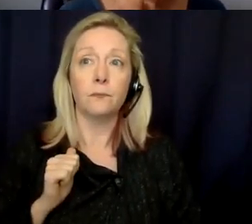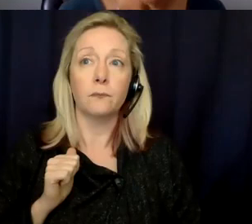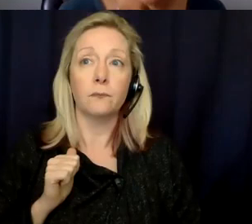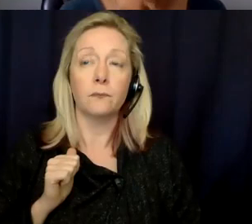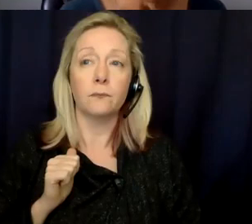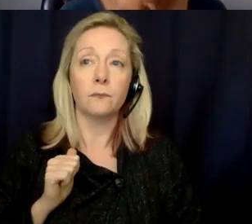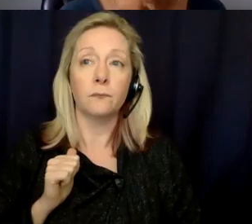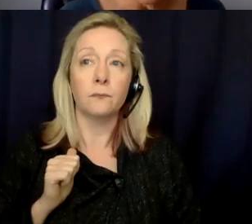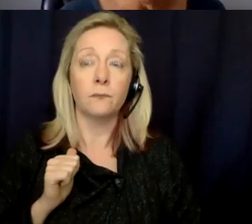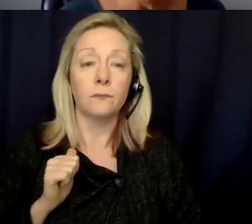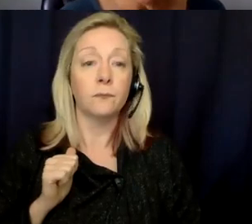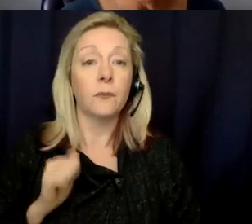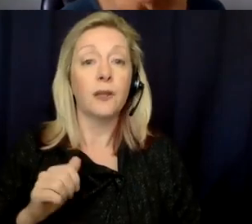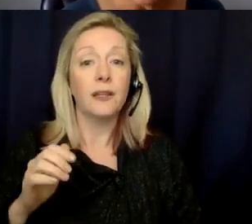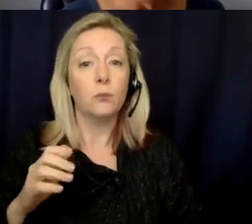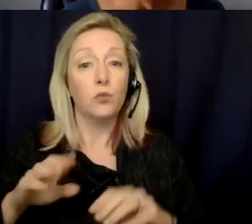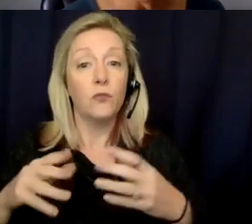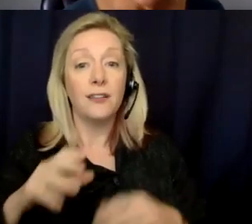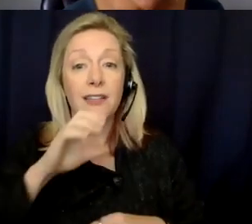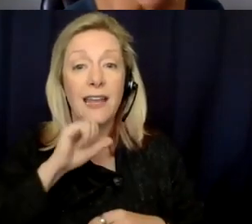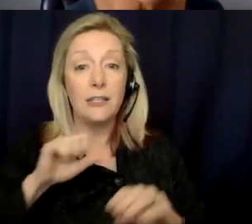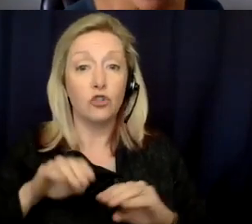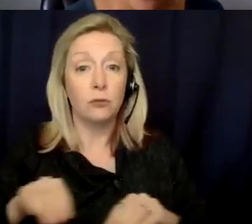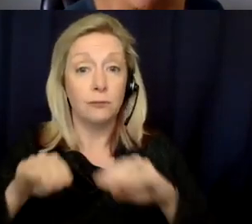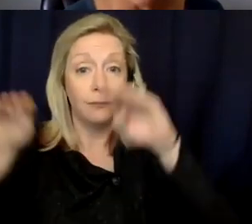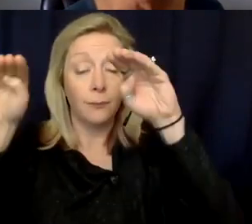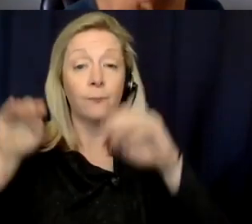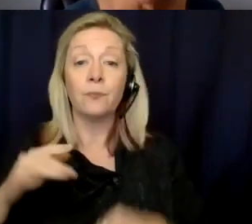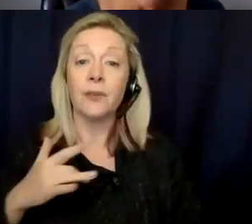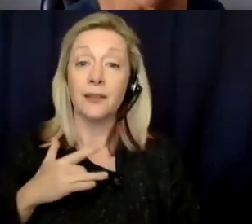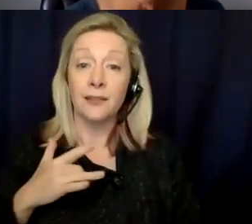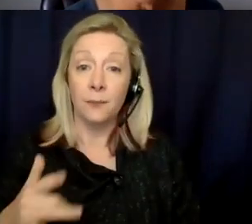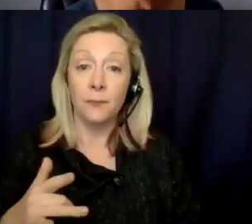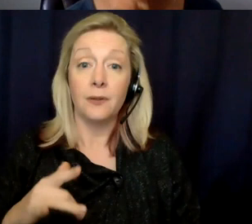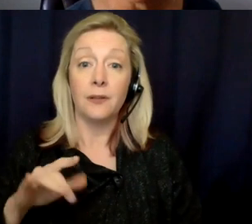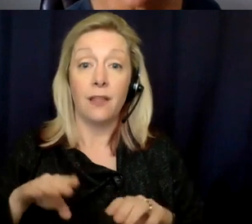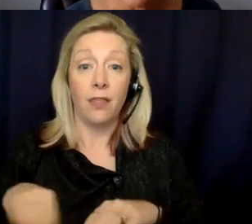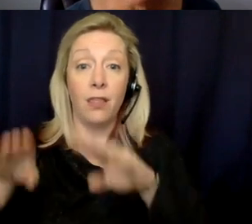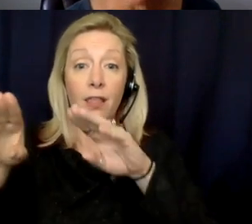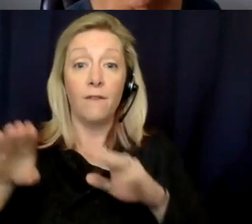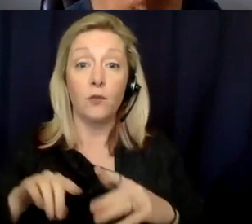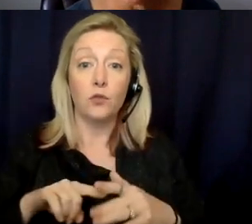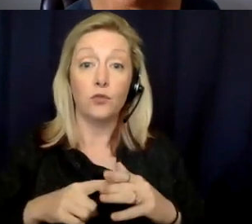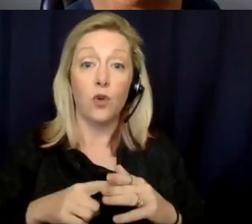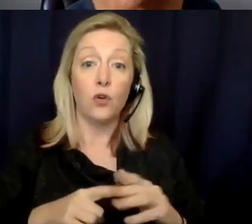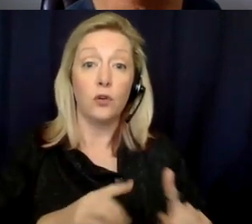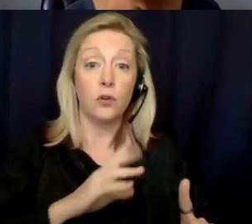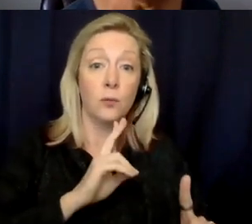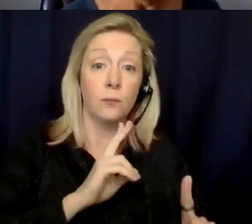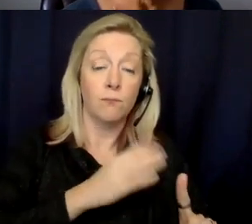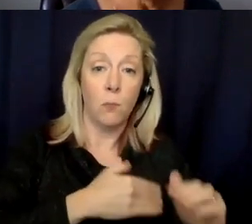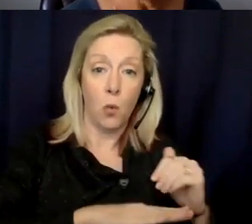ages. And if we think about these stages, typically happen from birth to 2 years old.